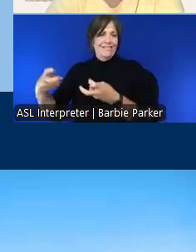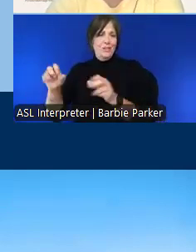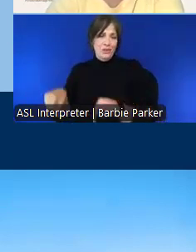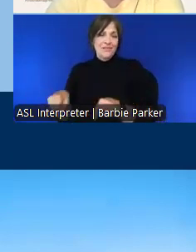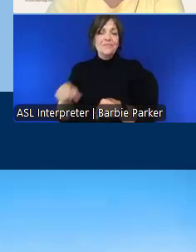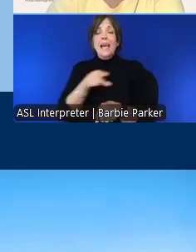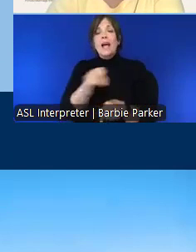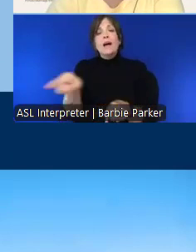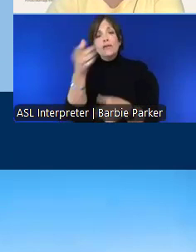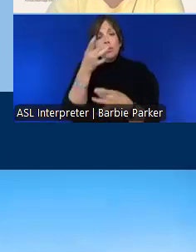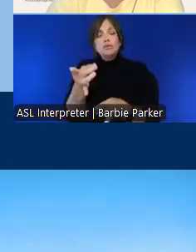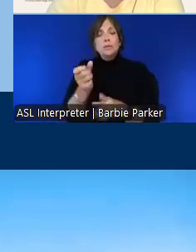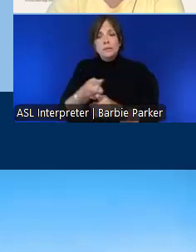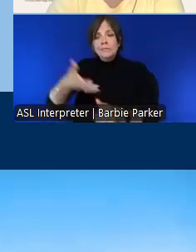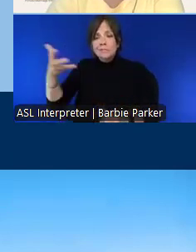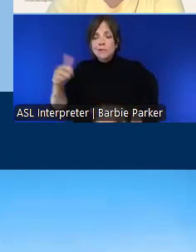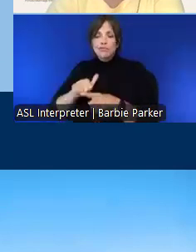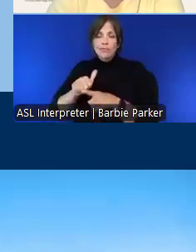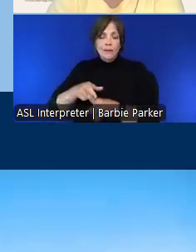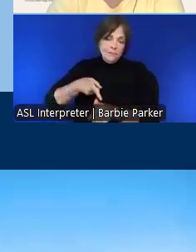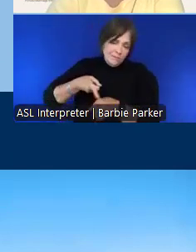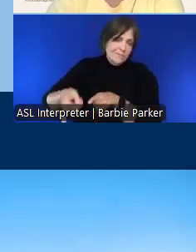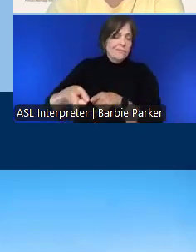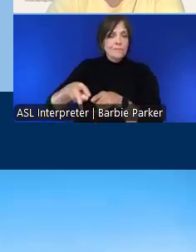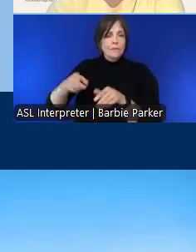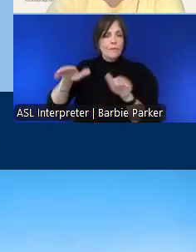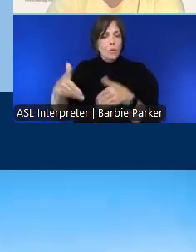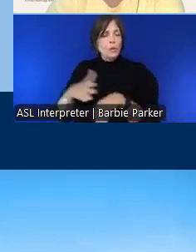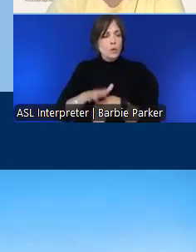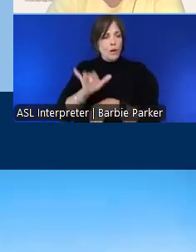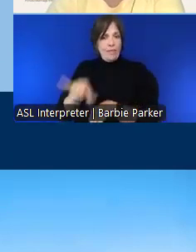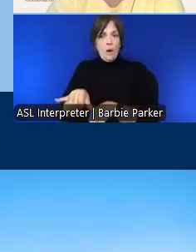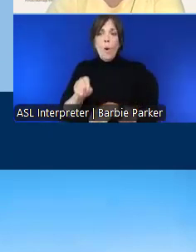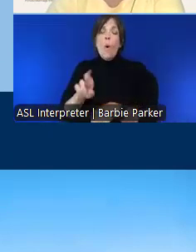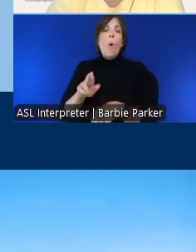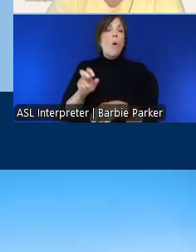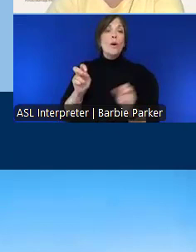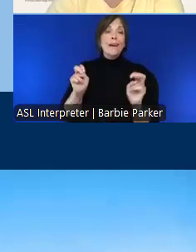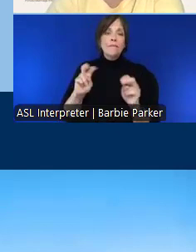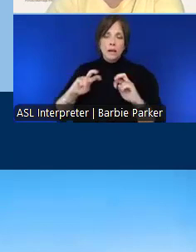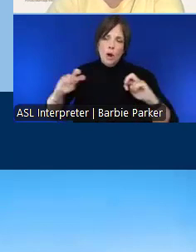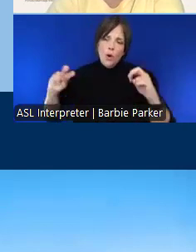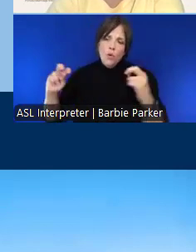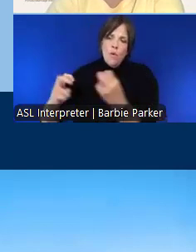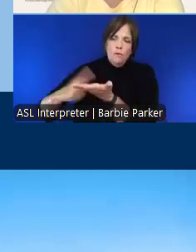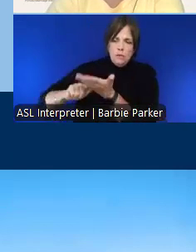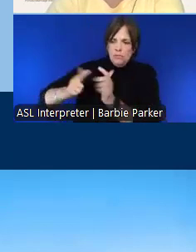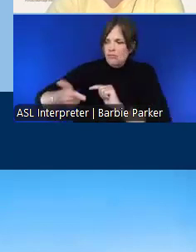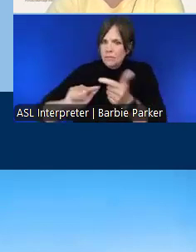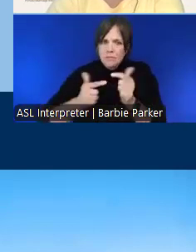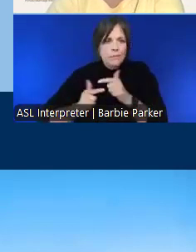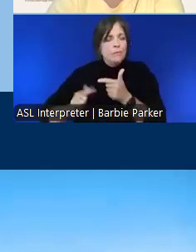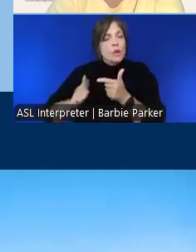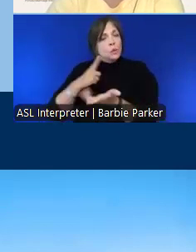are interested in a training specifically focused on this, or maybe even a roundtable for us to truly discuss laws